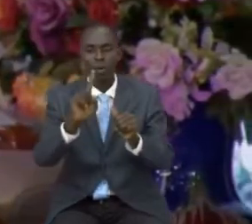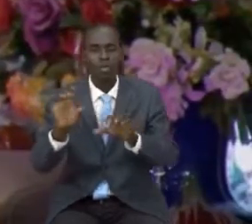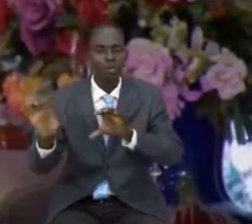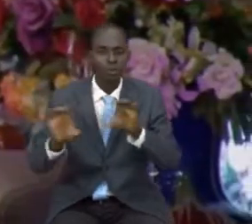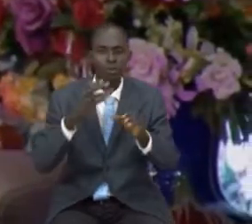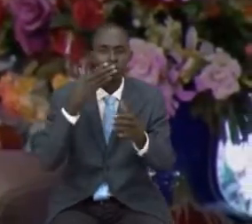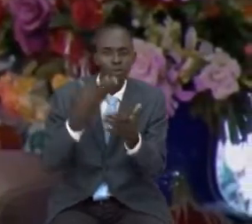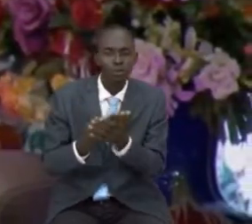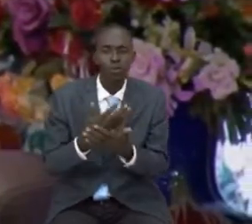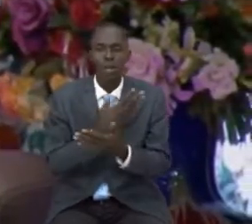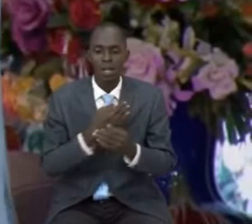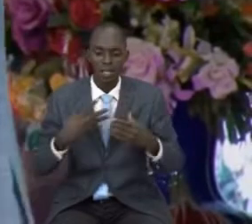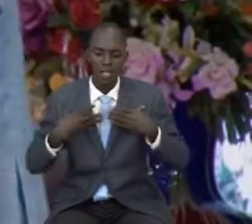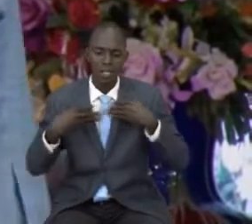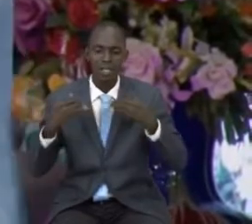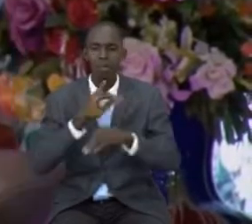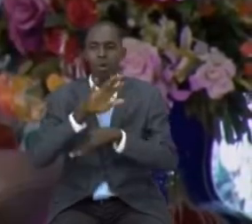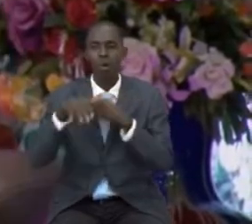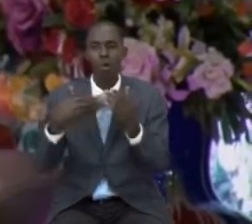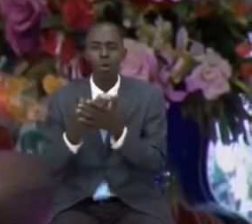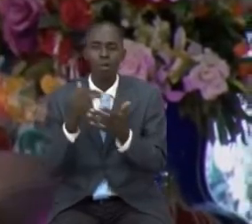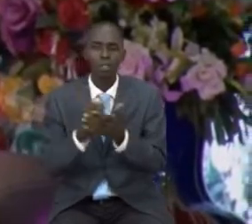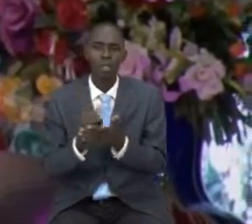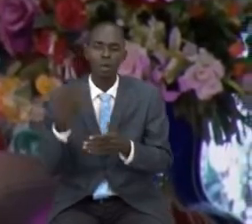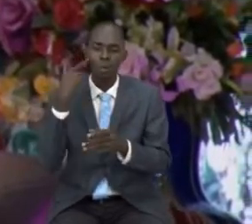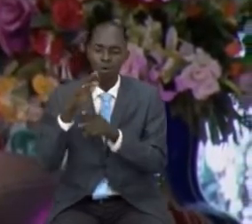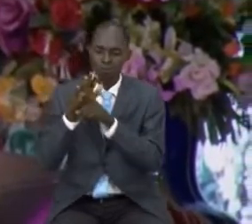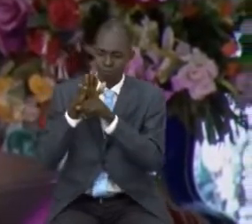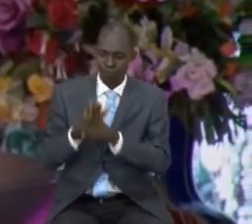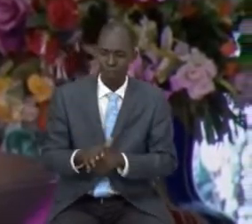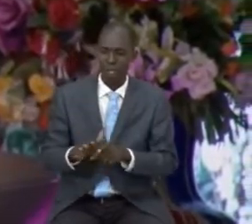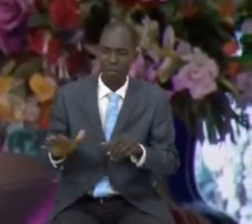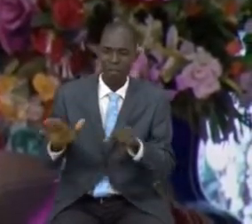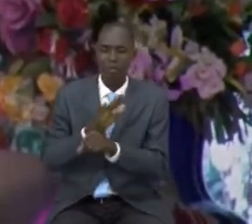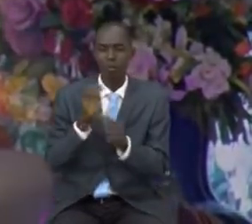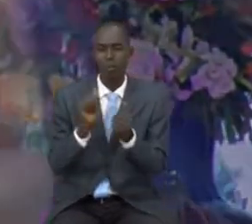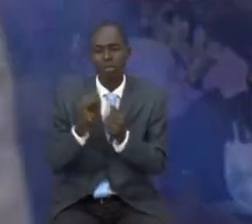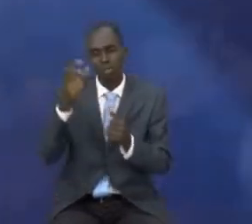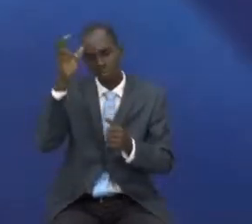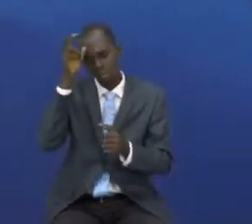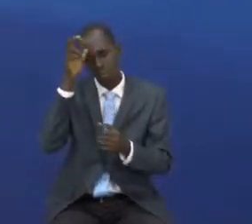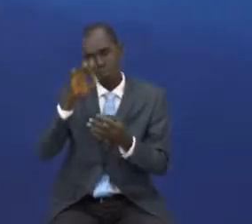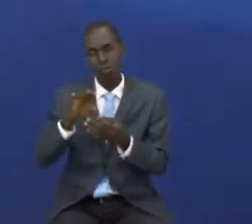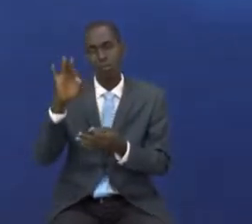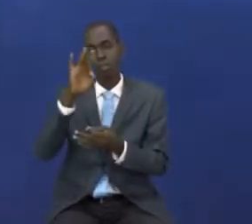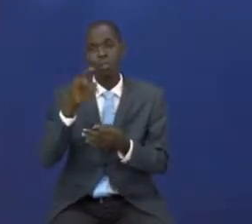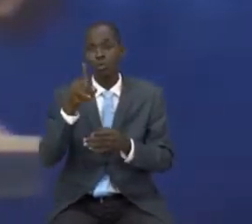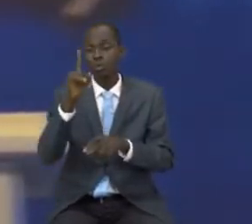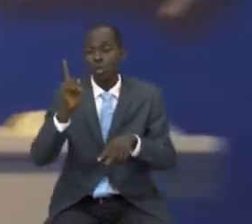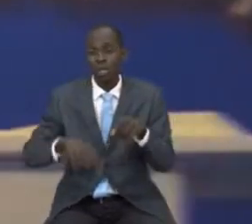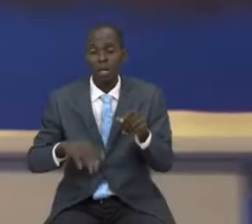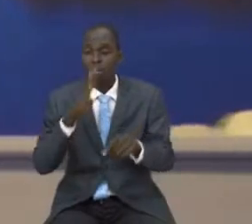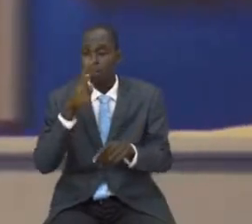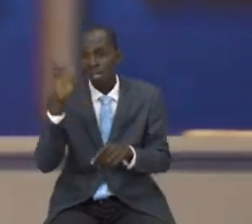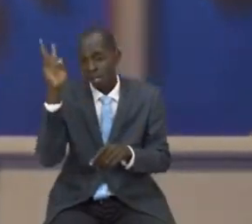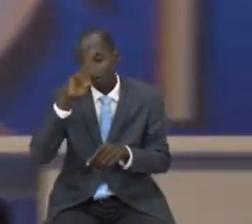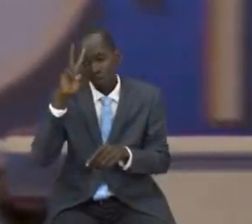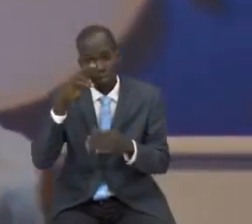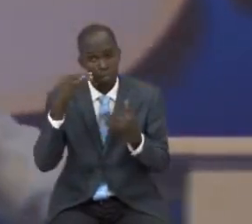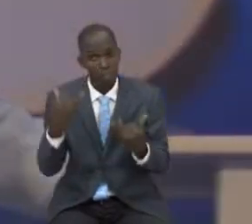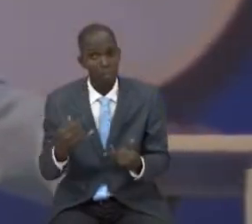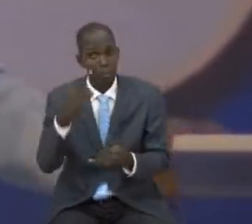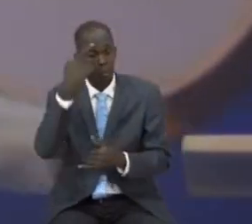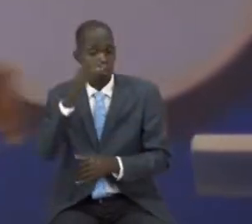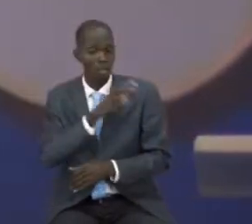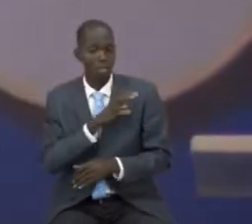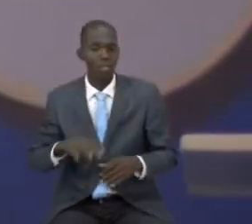healing all that were oppressed of the devil. You cannot claim ignorance because you know he has said, now these signs